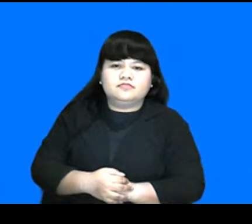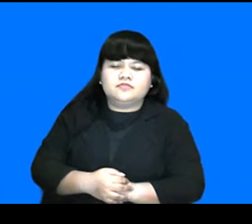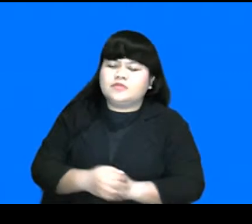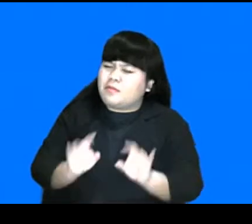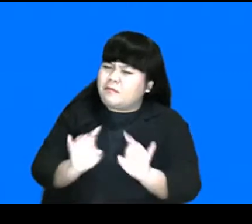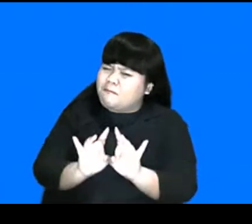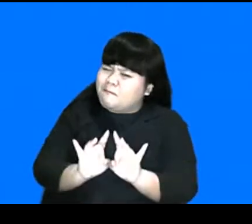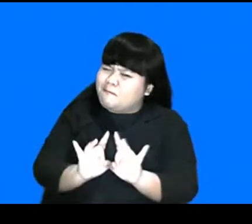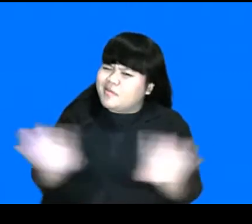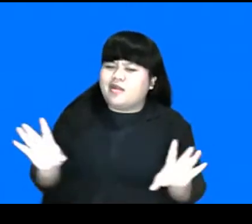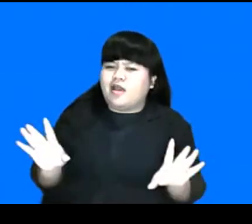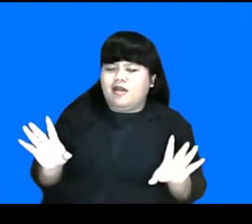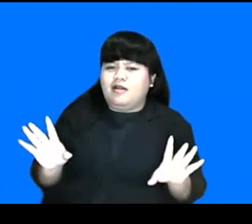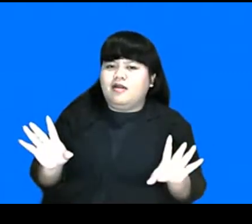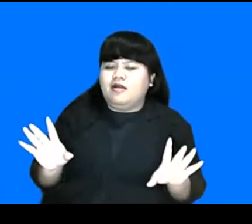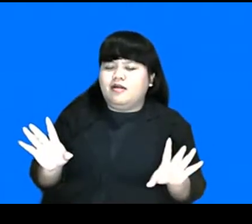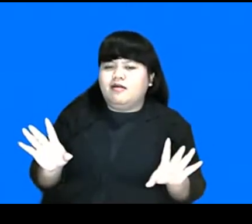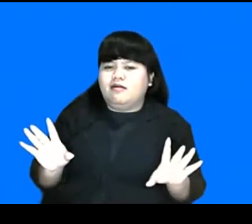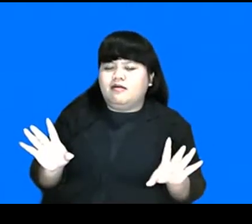Thank you.